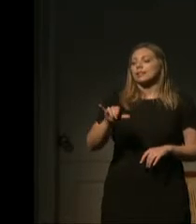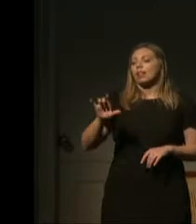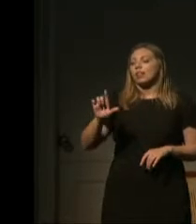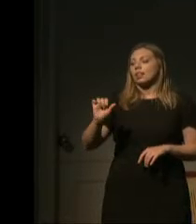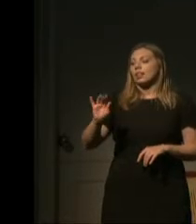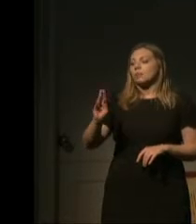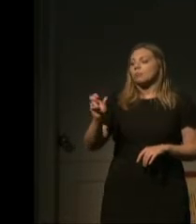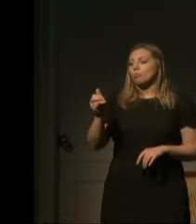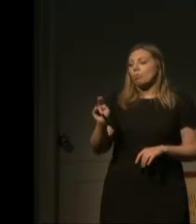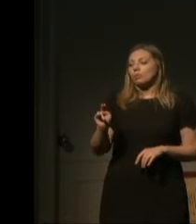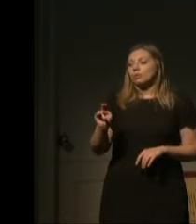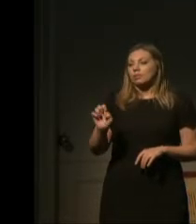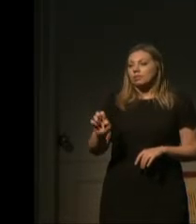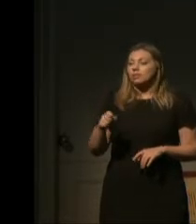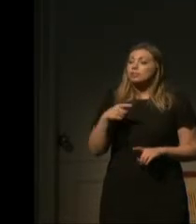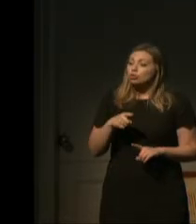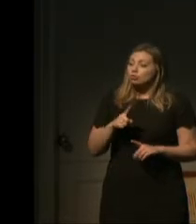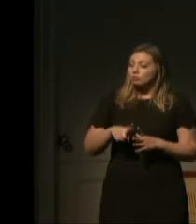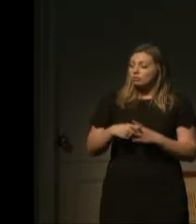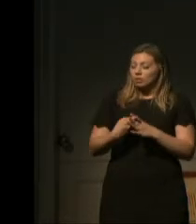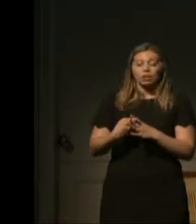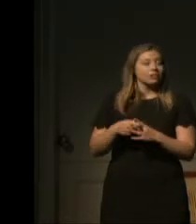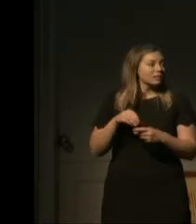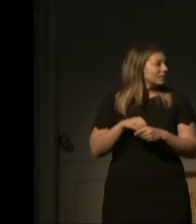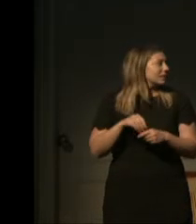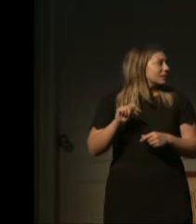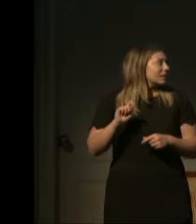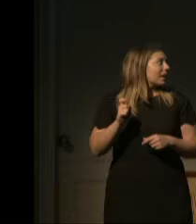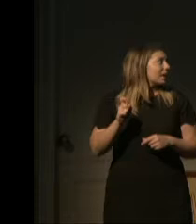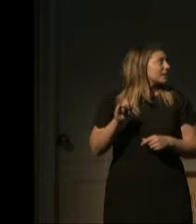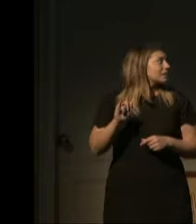She started in taxidermy,